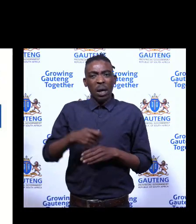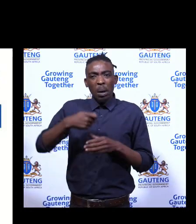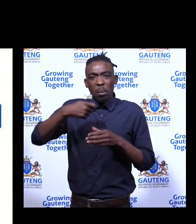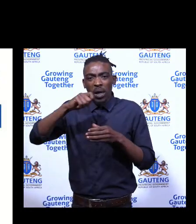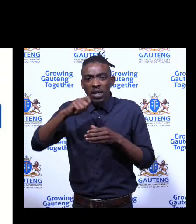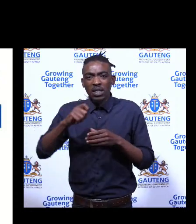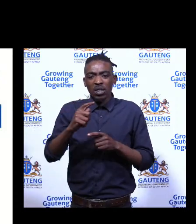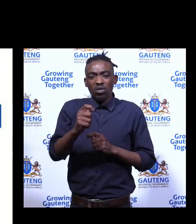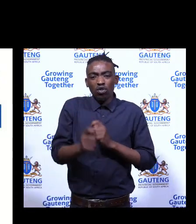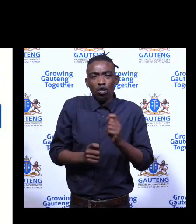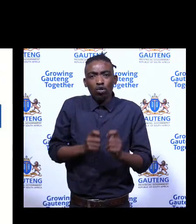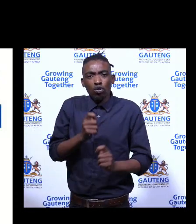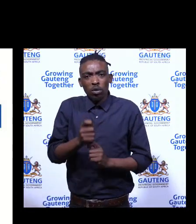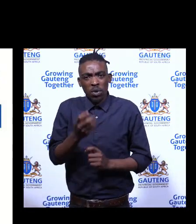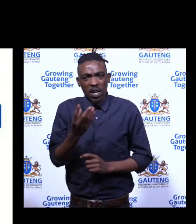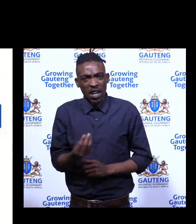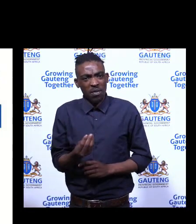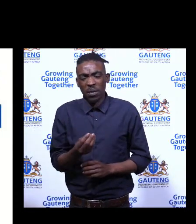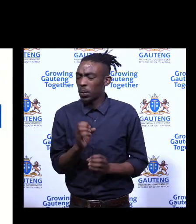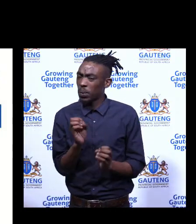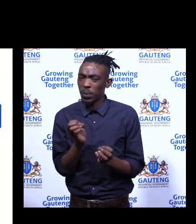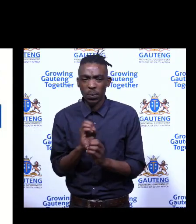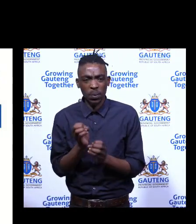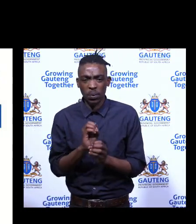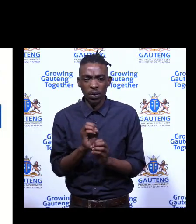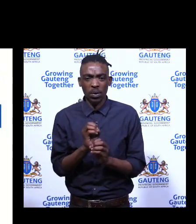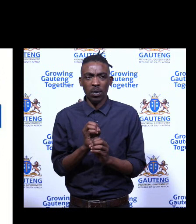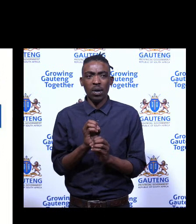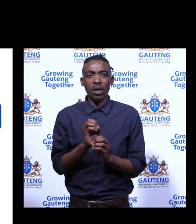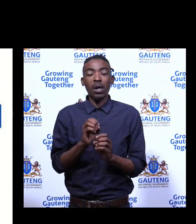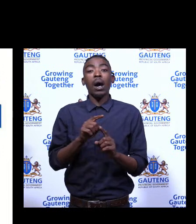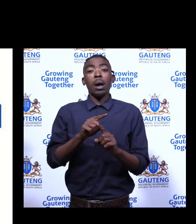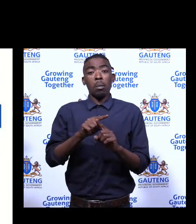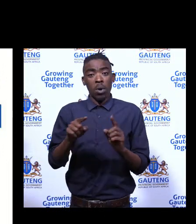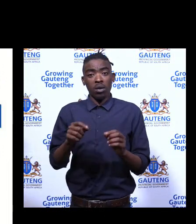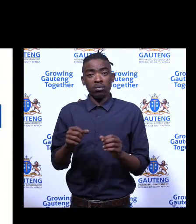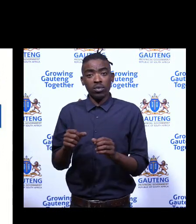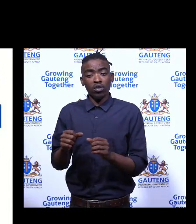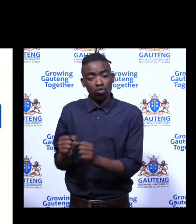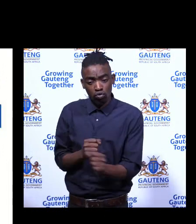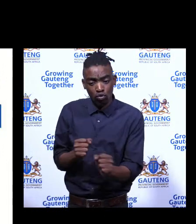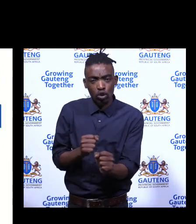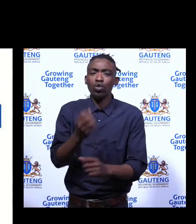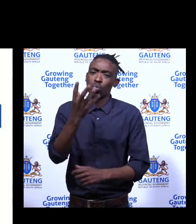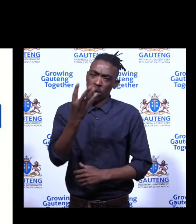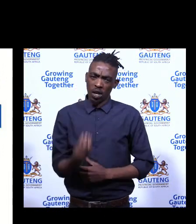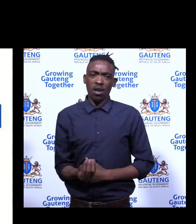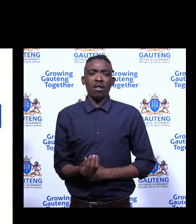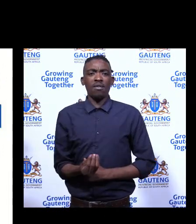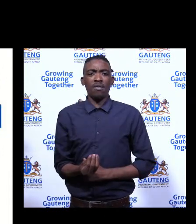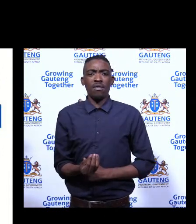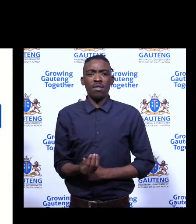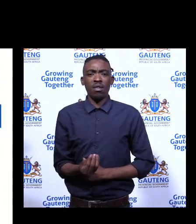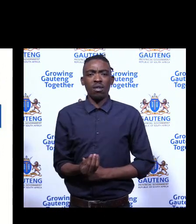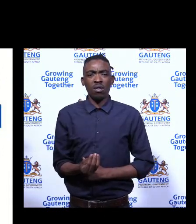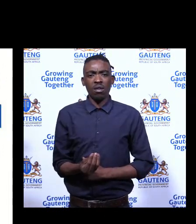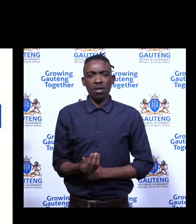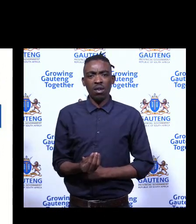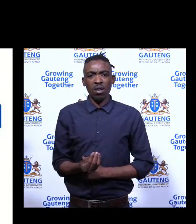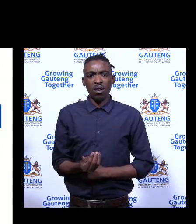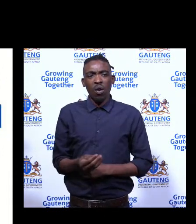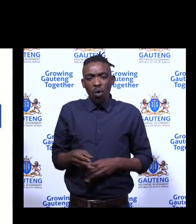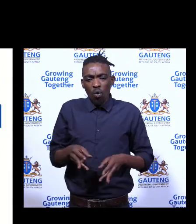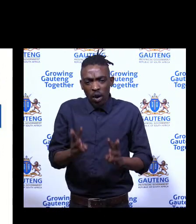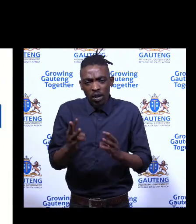have supportive measures to deal with whatever presentation the